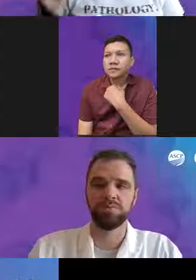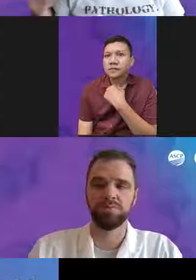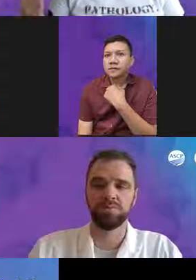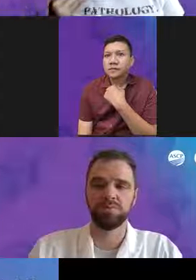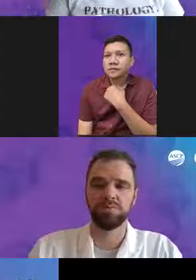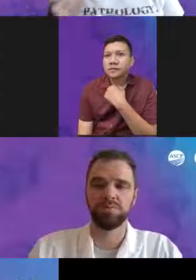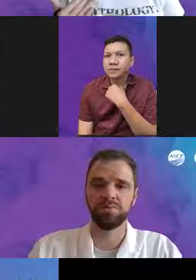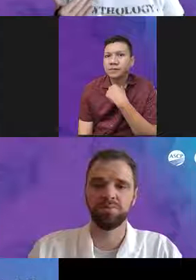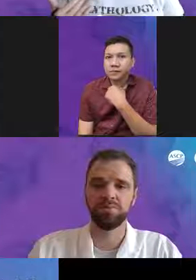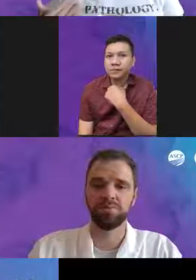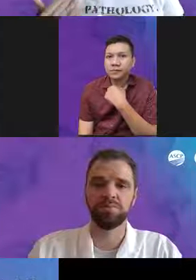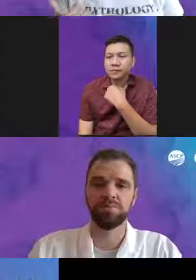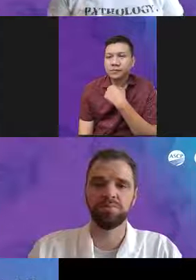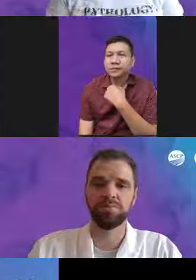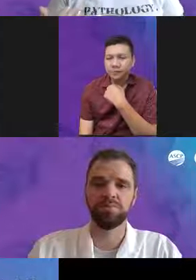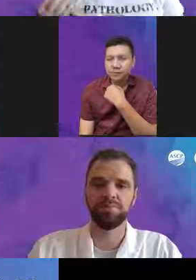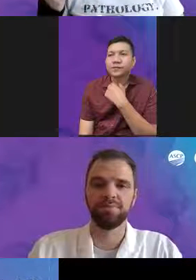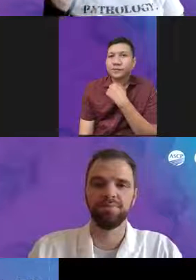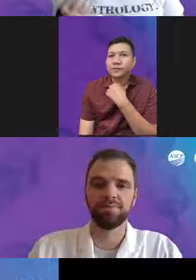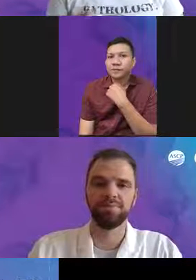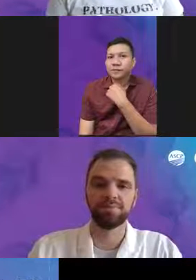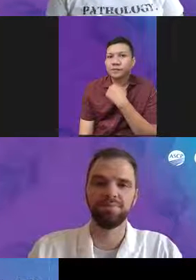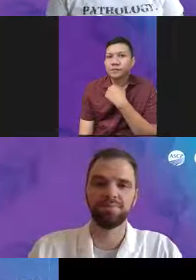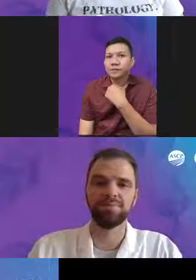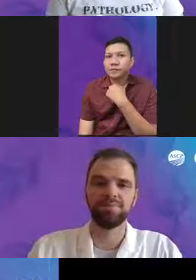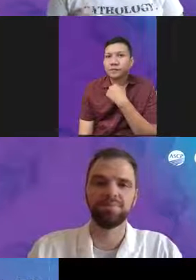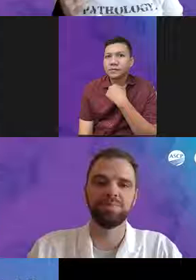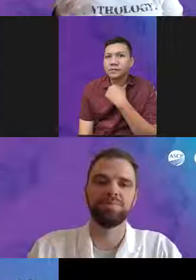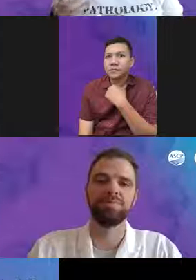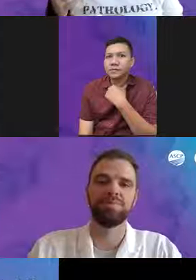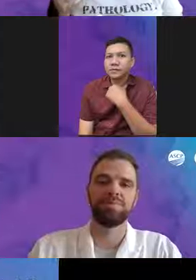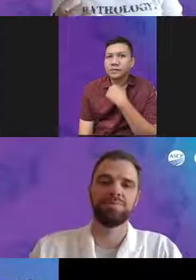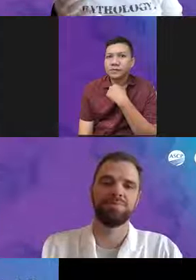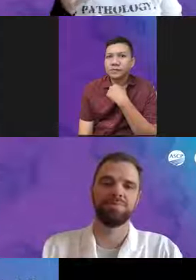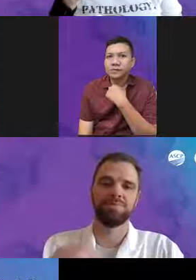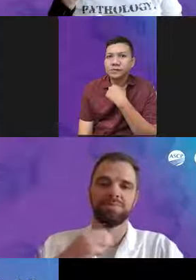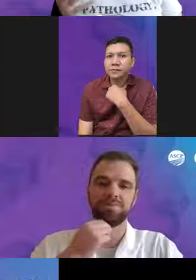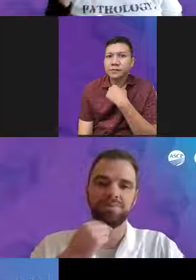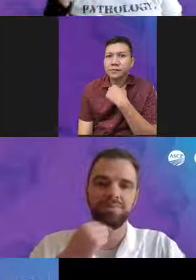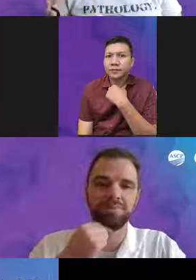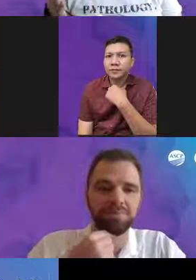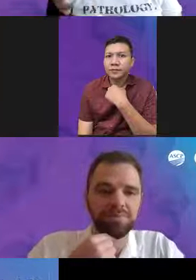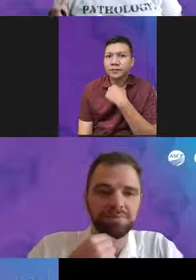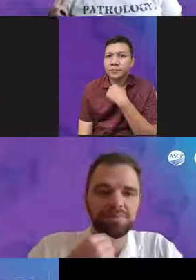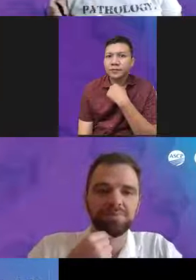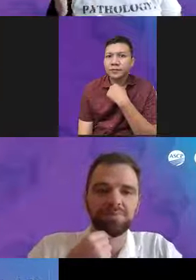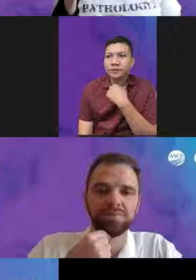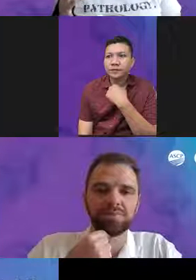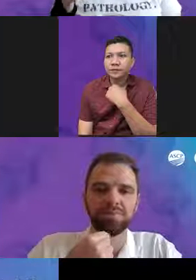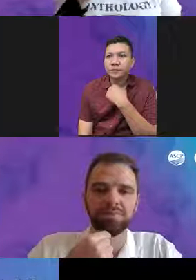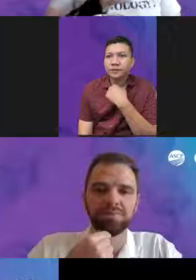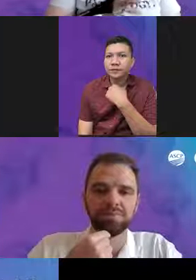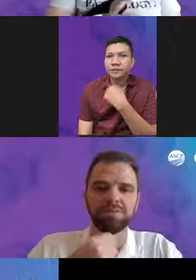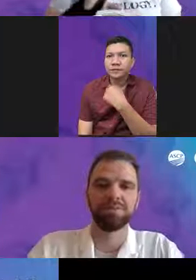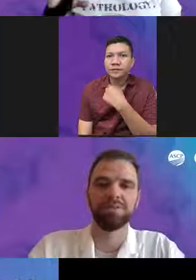any exchange with the blood. Okay. So we're talking about these amazing cells that